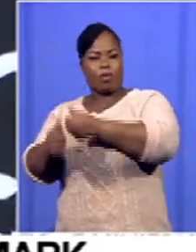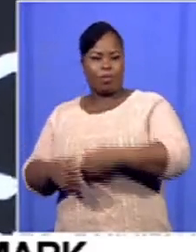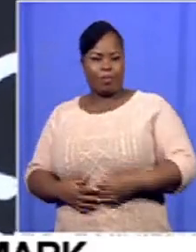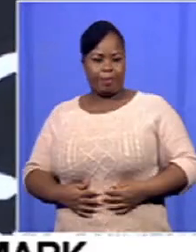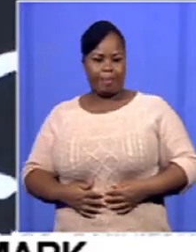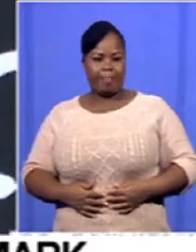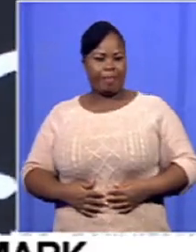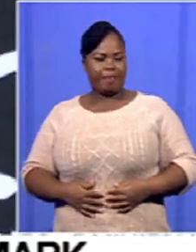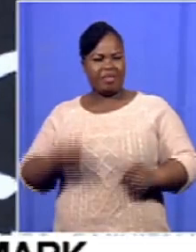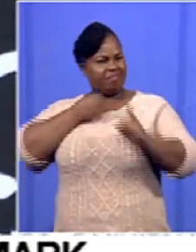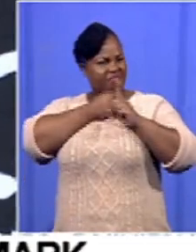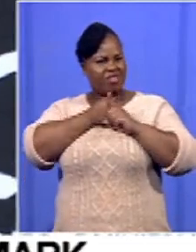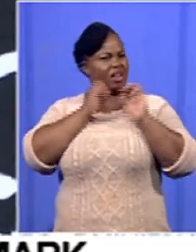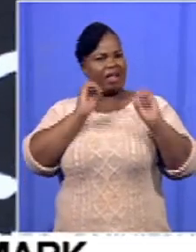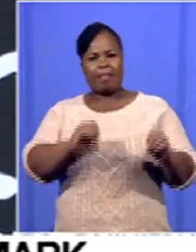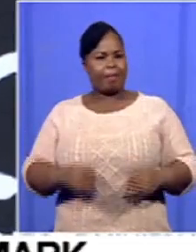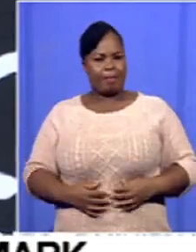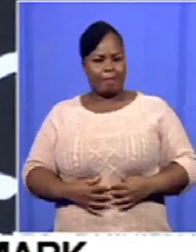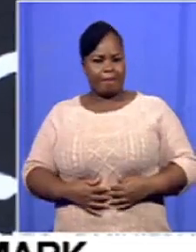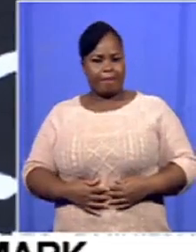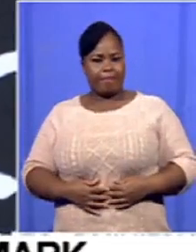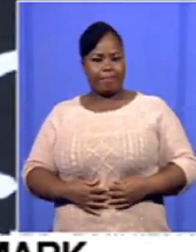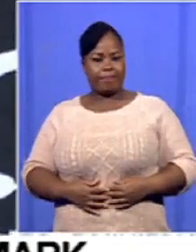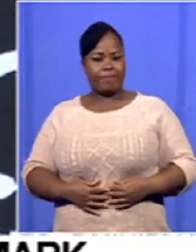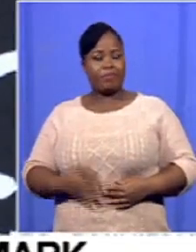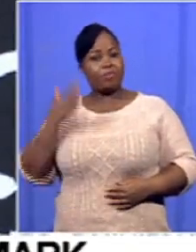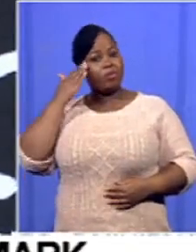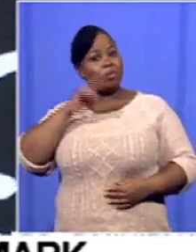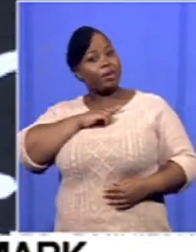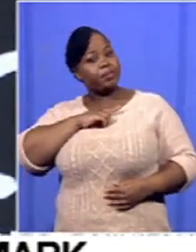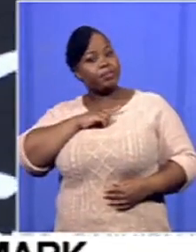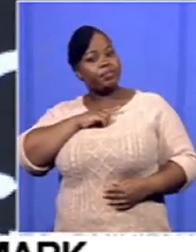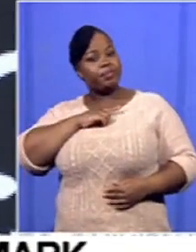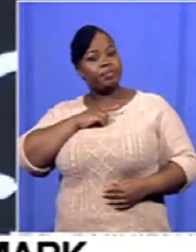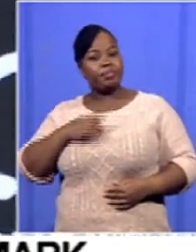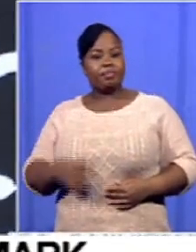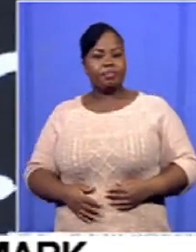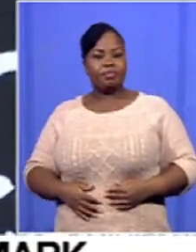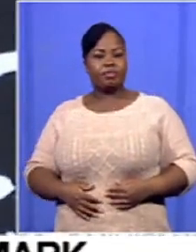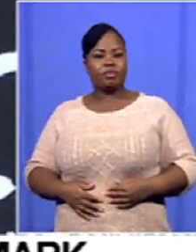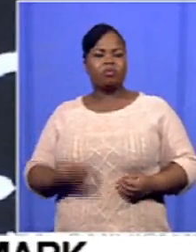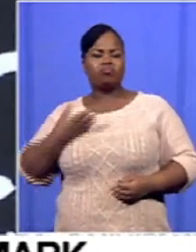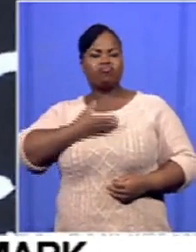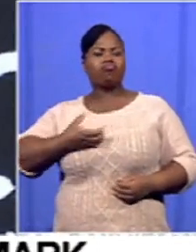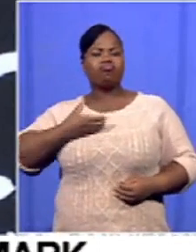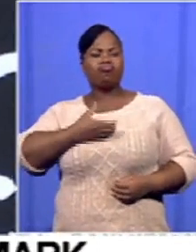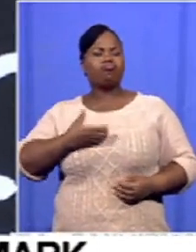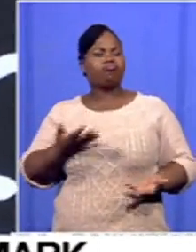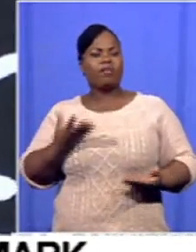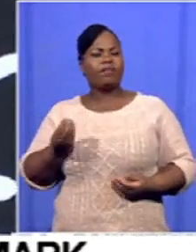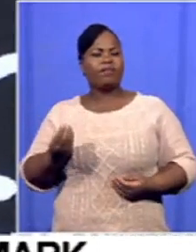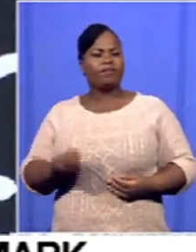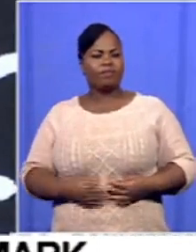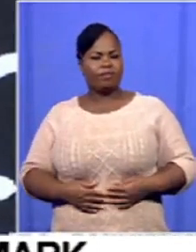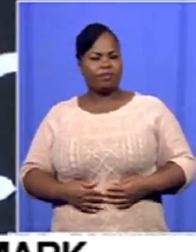They haven't fought for anything. You know why? Because in many ways they're comfortable.